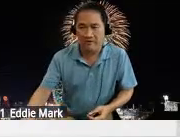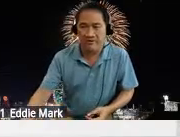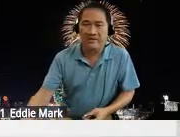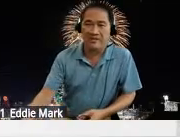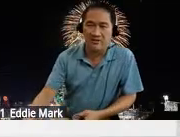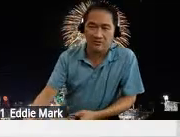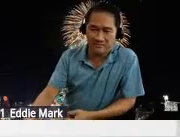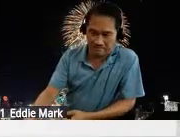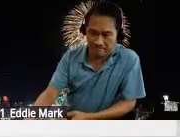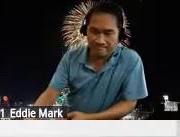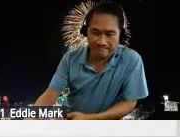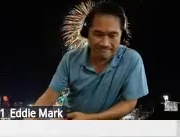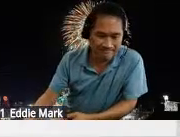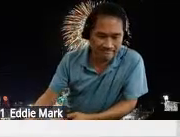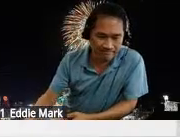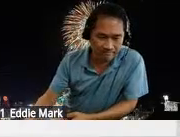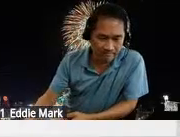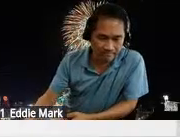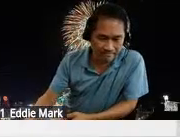Great, thank you.